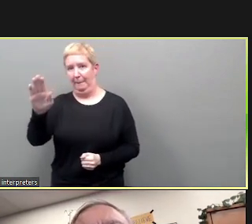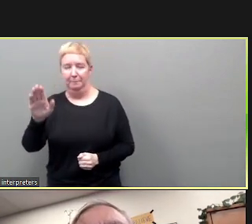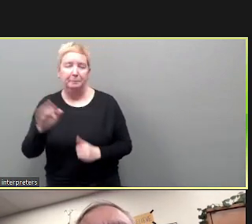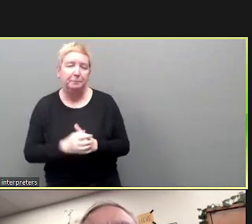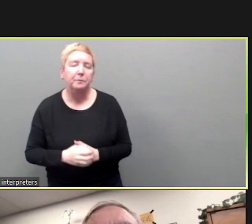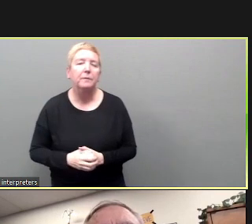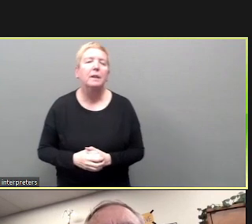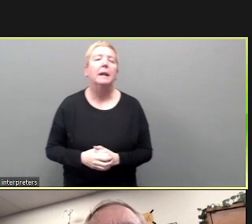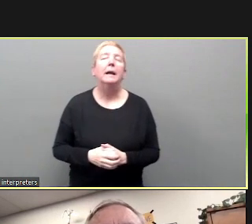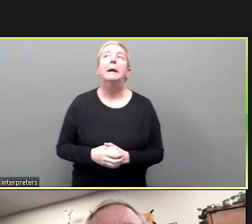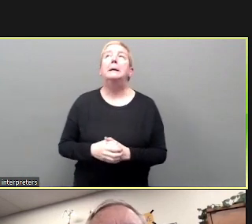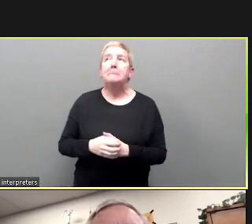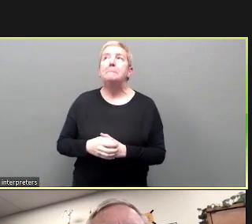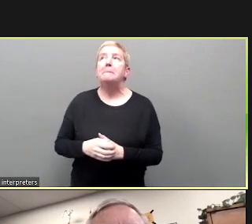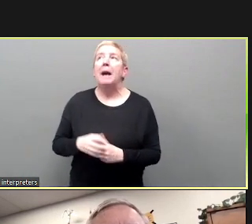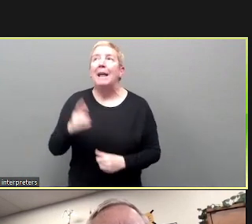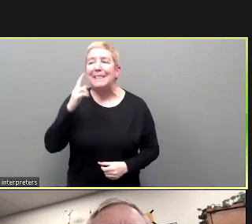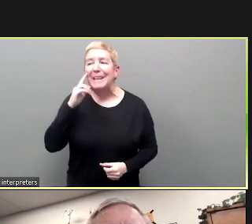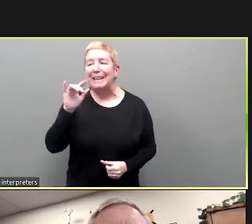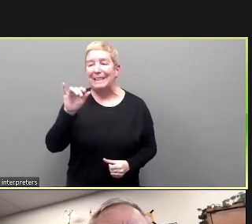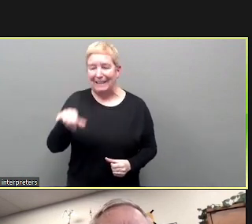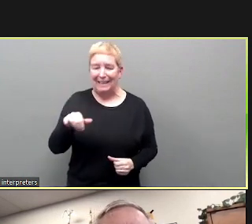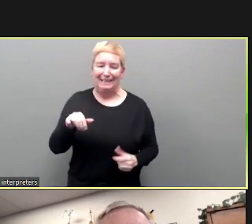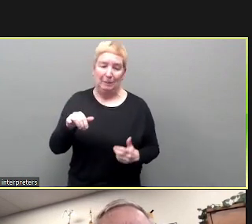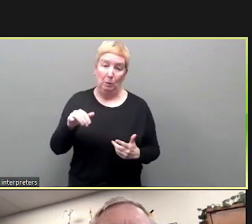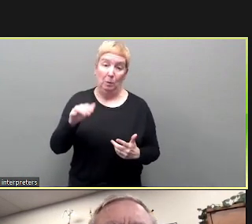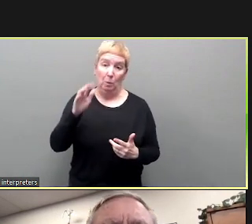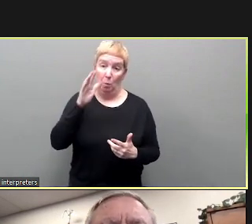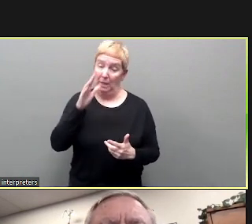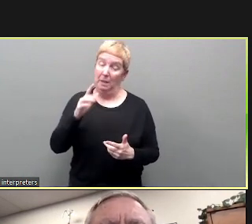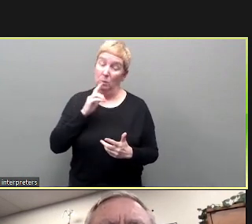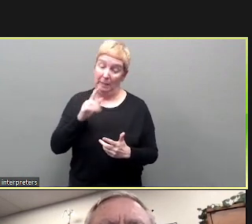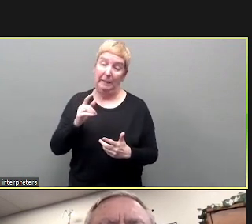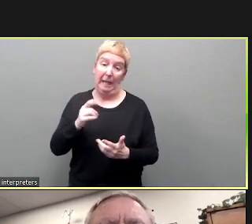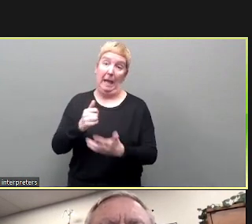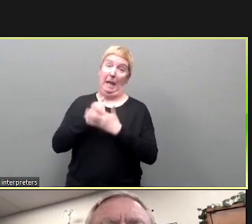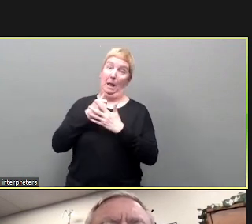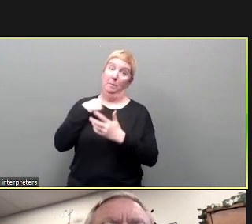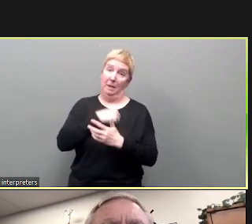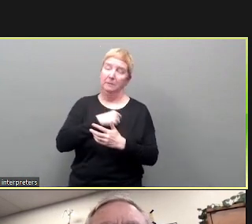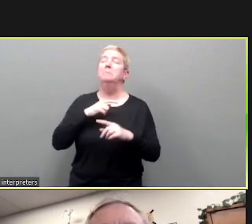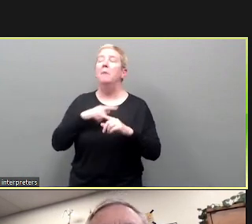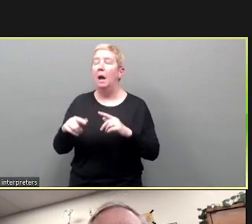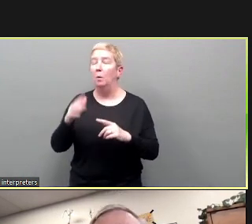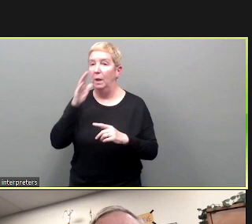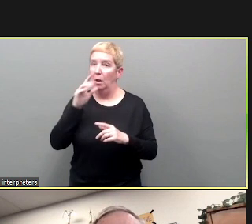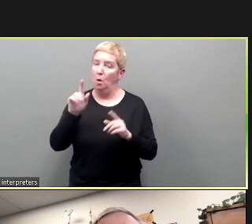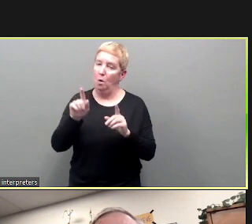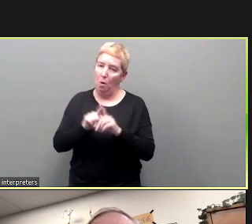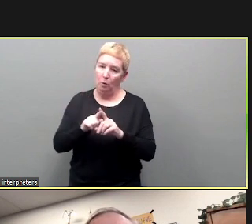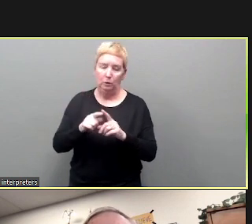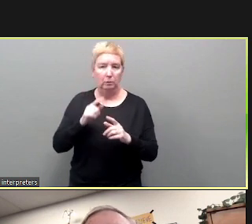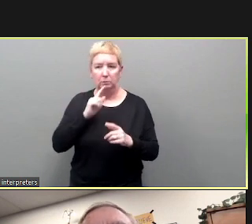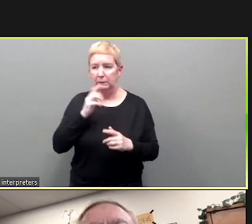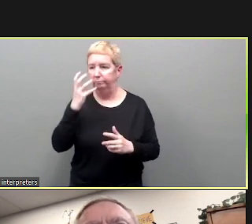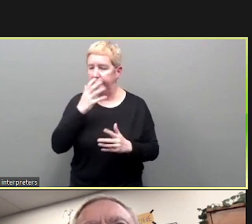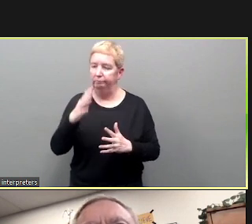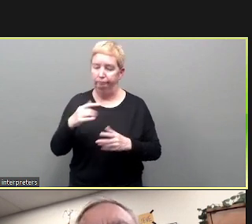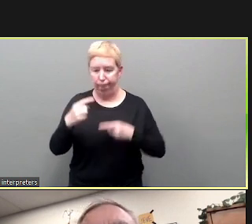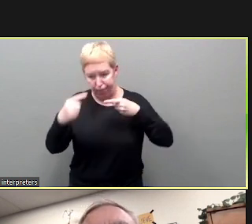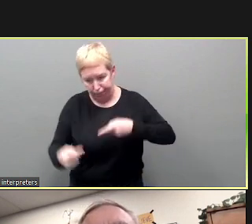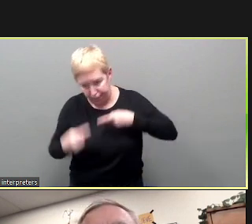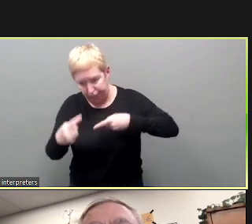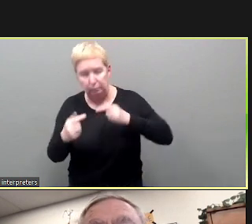could be our second most important pain point. You could argue it's our first most important pain point,